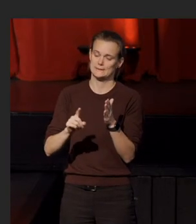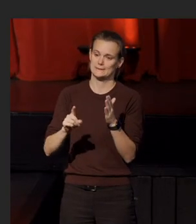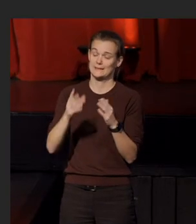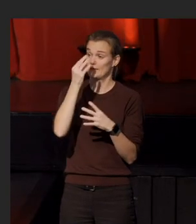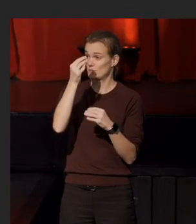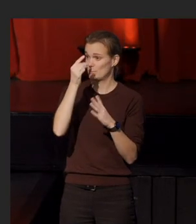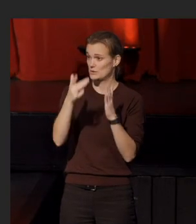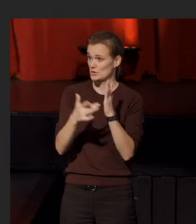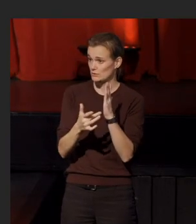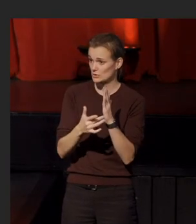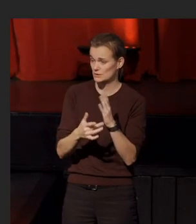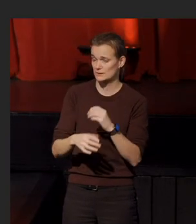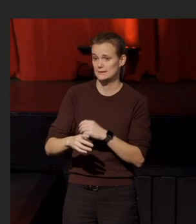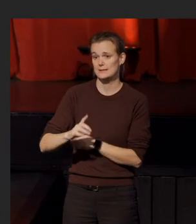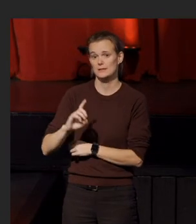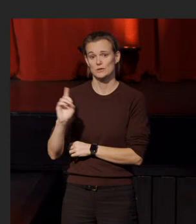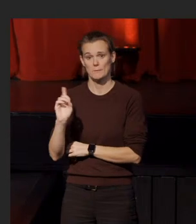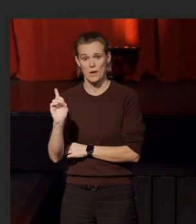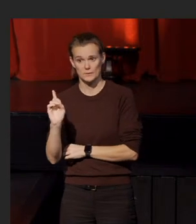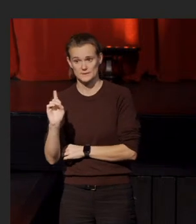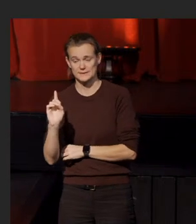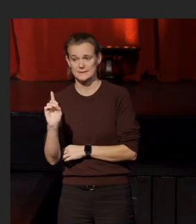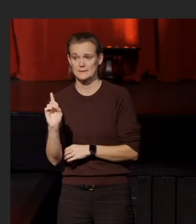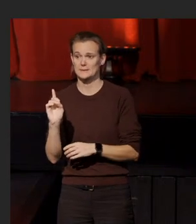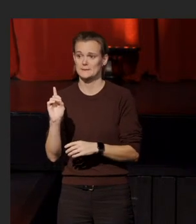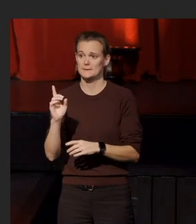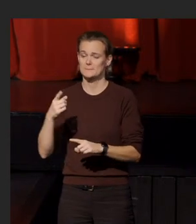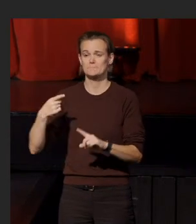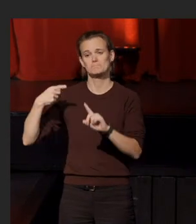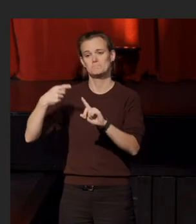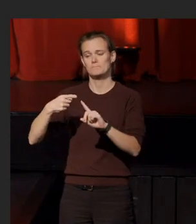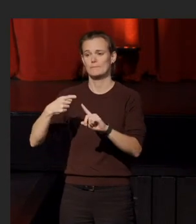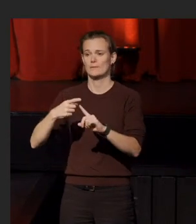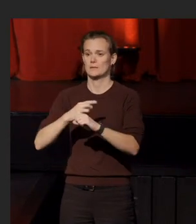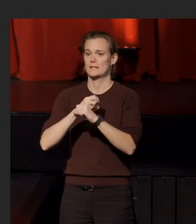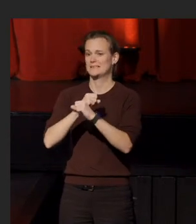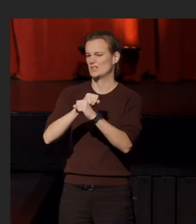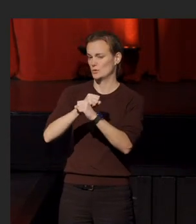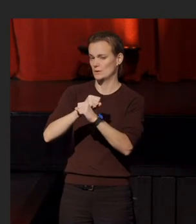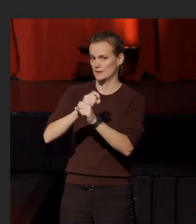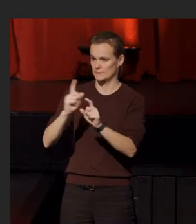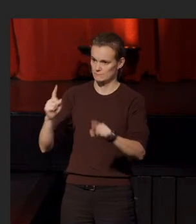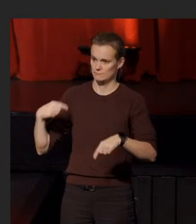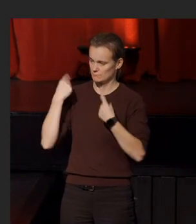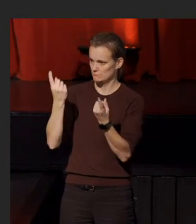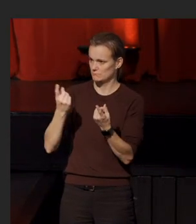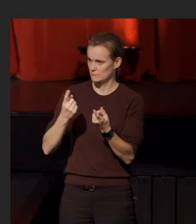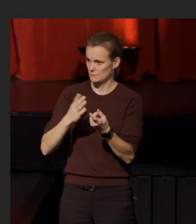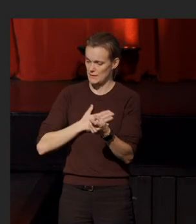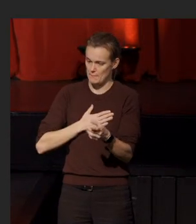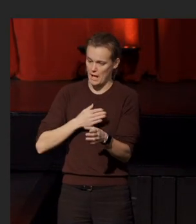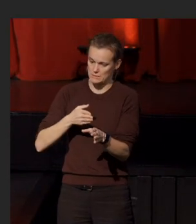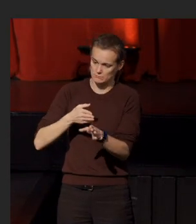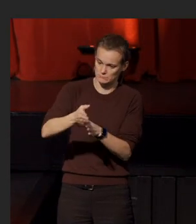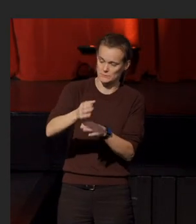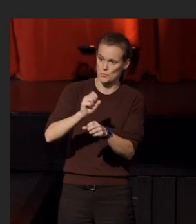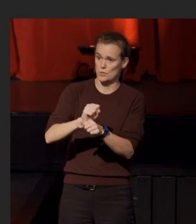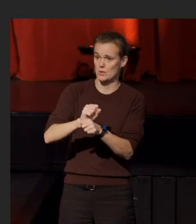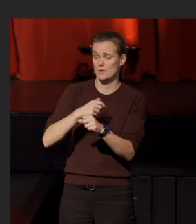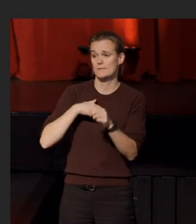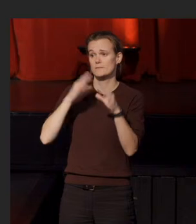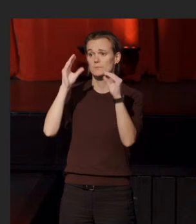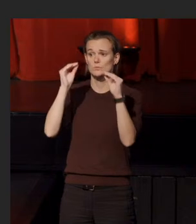technology, democracy, with a special focus on security issues for my entire professional career. I've been a professor